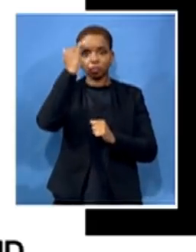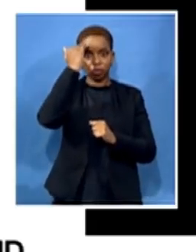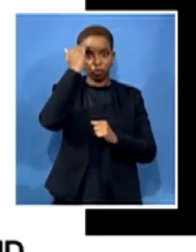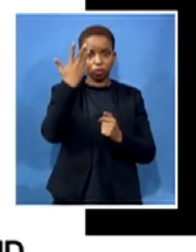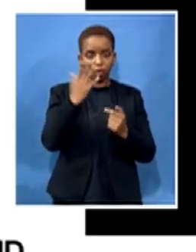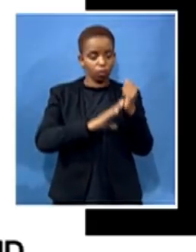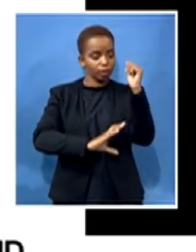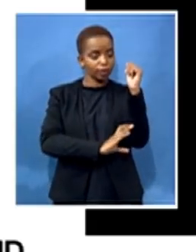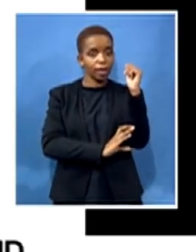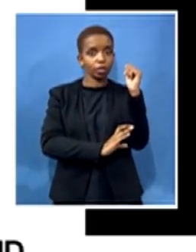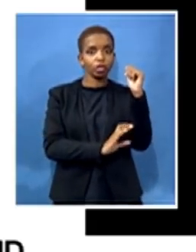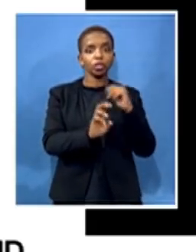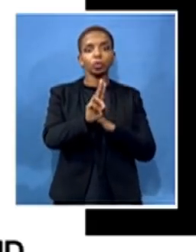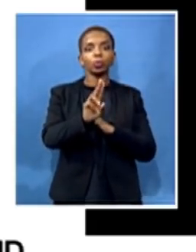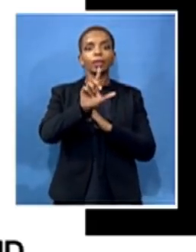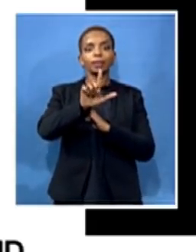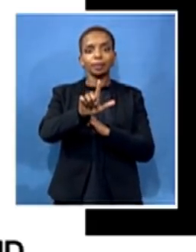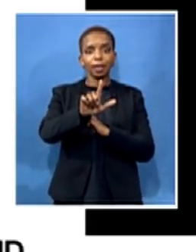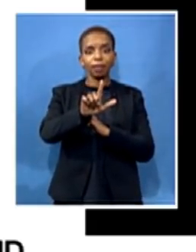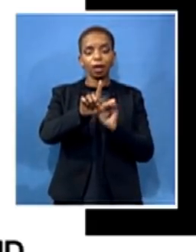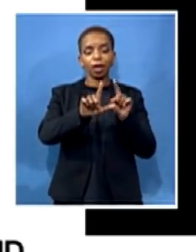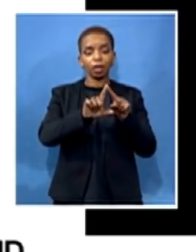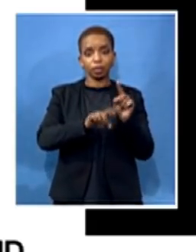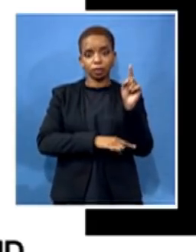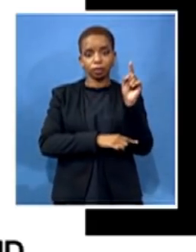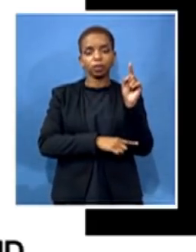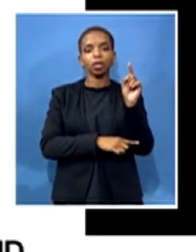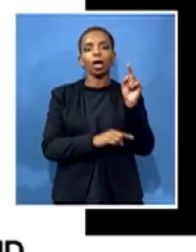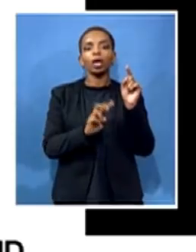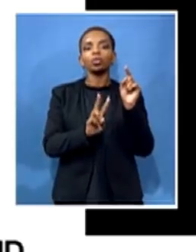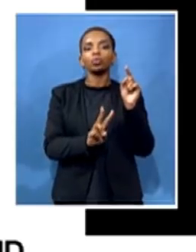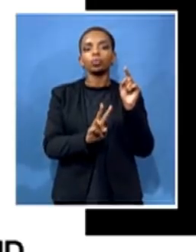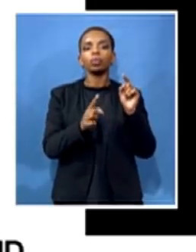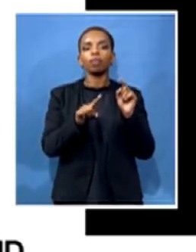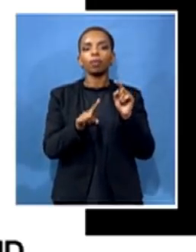27(2) of the National Disaster Management Act.